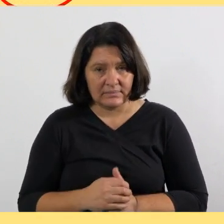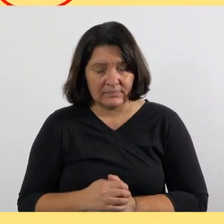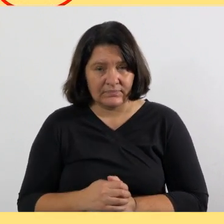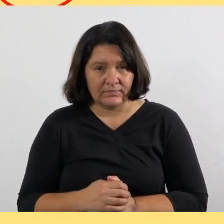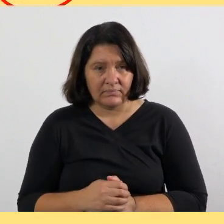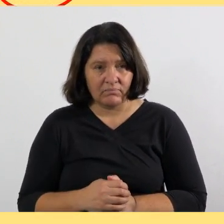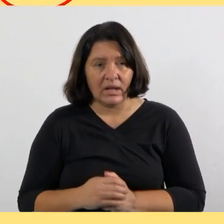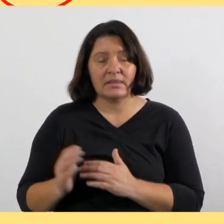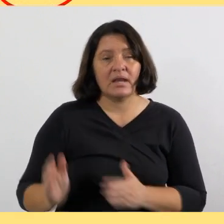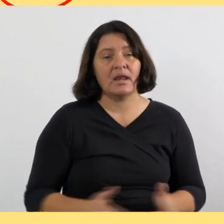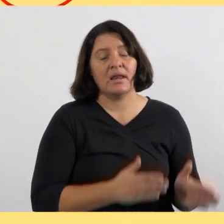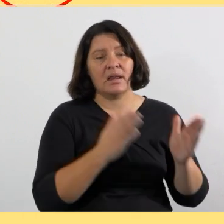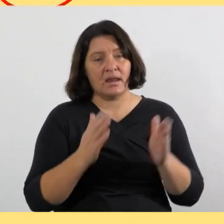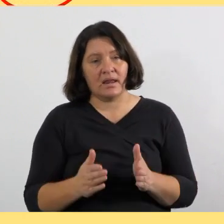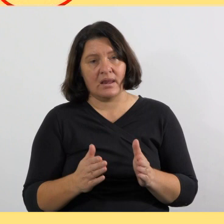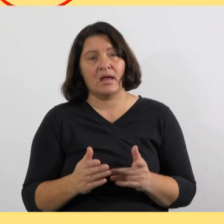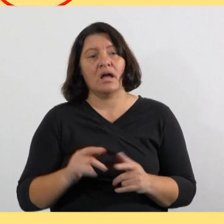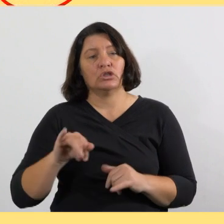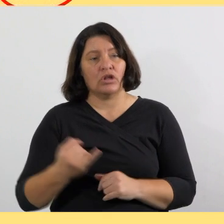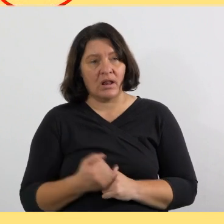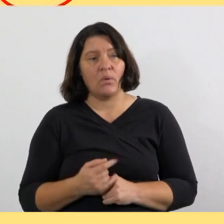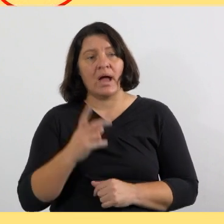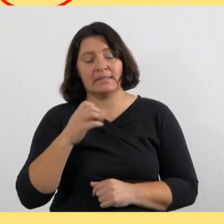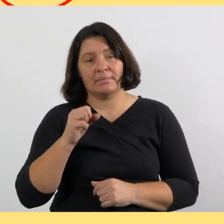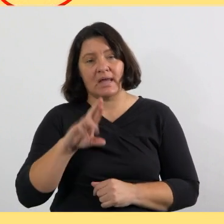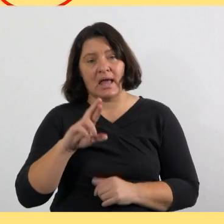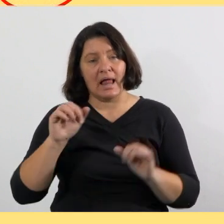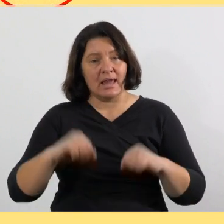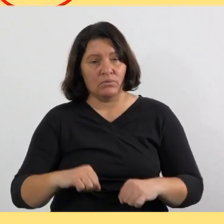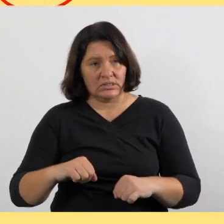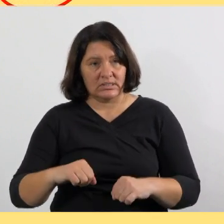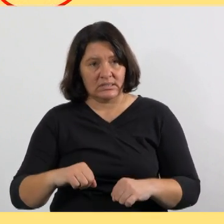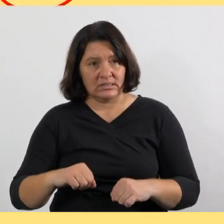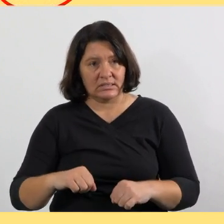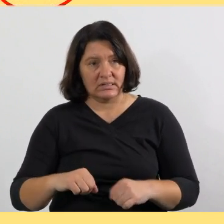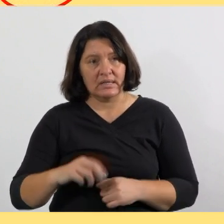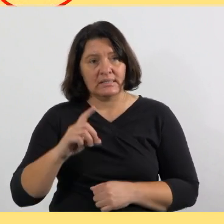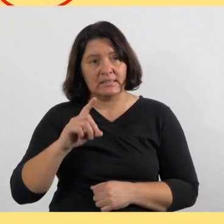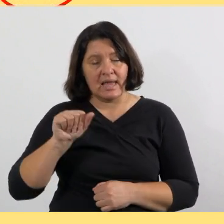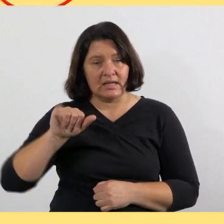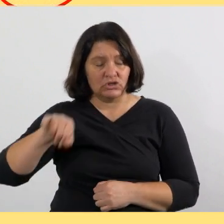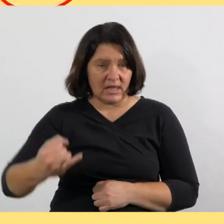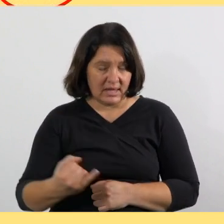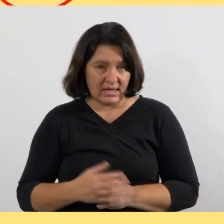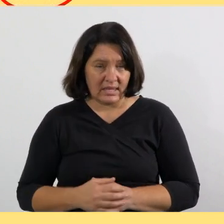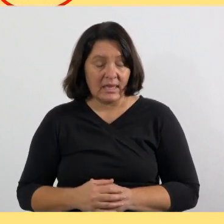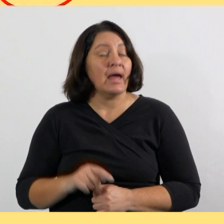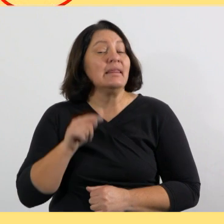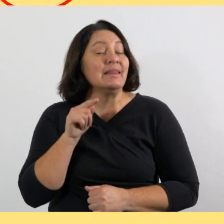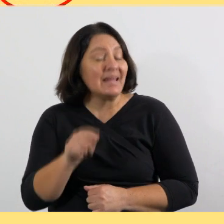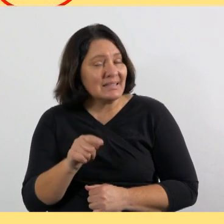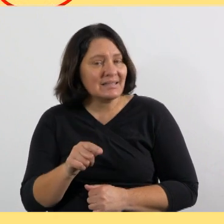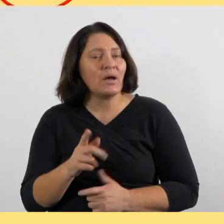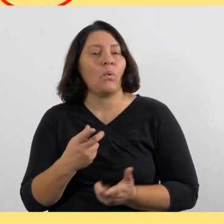22,720. Let me move on to the next journal, which is my debtors allowances. Remember, debtors allowances